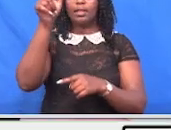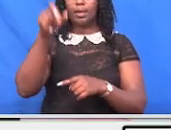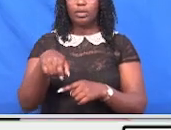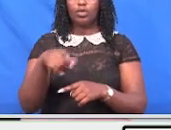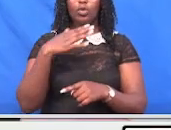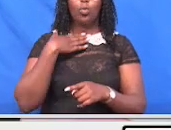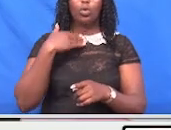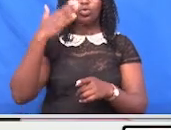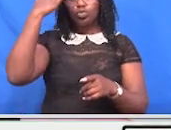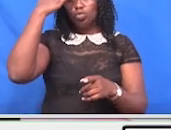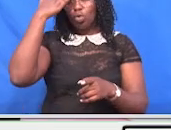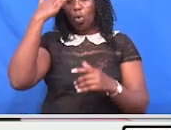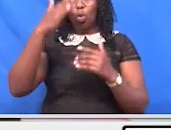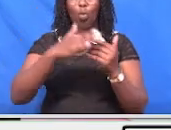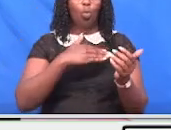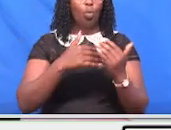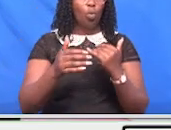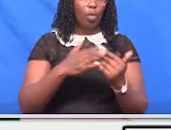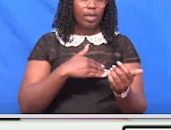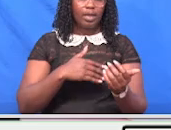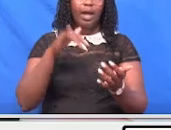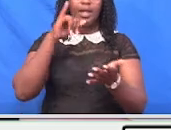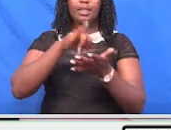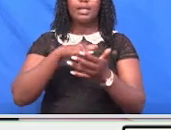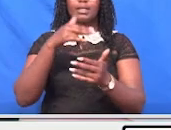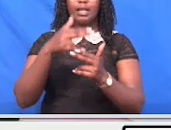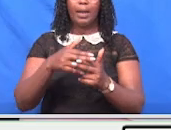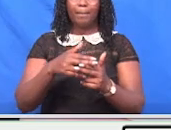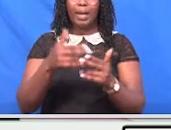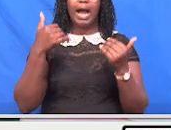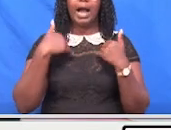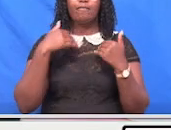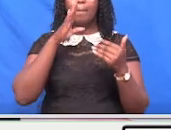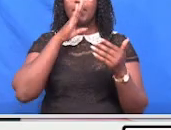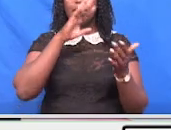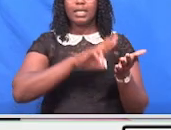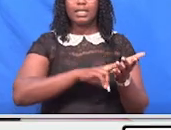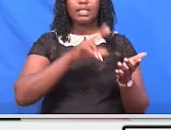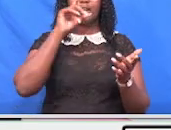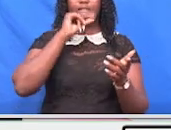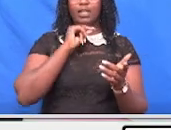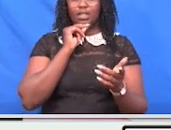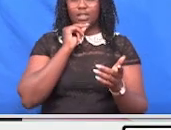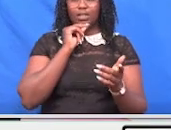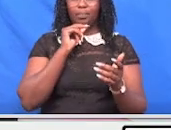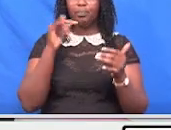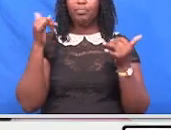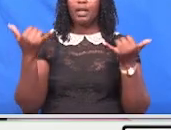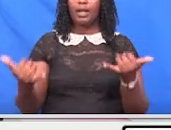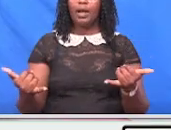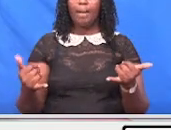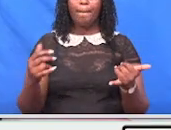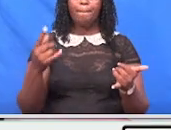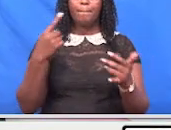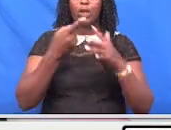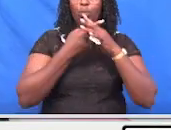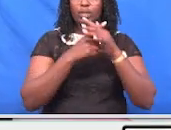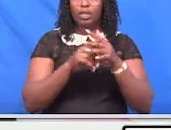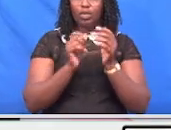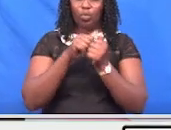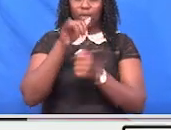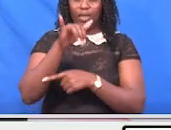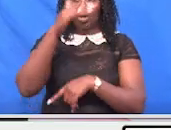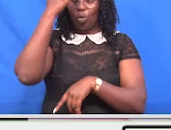inquire whether the trademark Nyaringita has been registered. Right. So probably, actually, we could start with that because